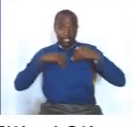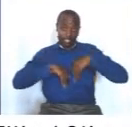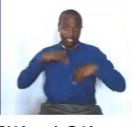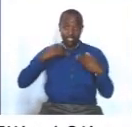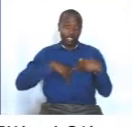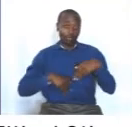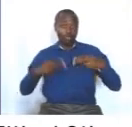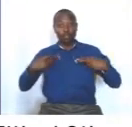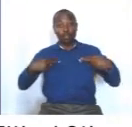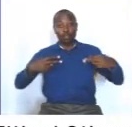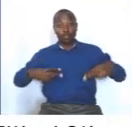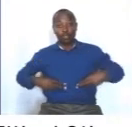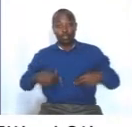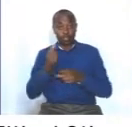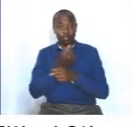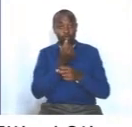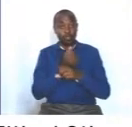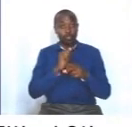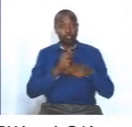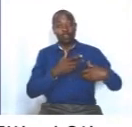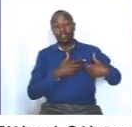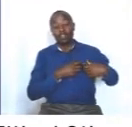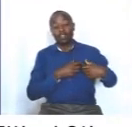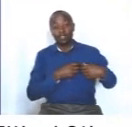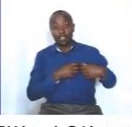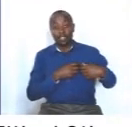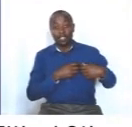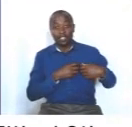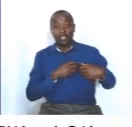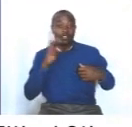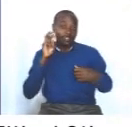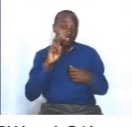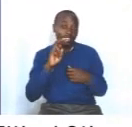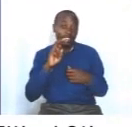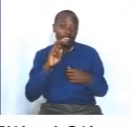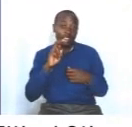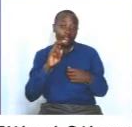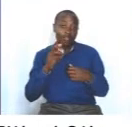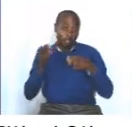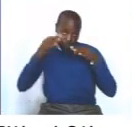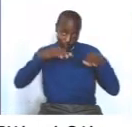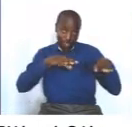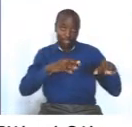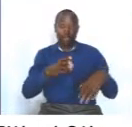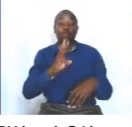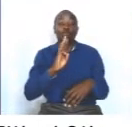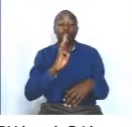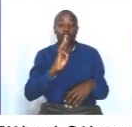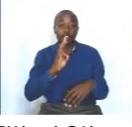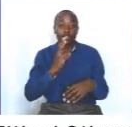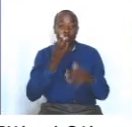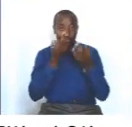body or the inability of your spouse. You've seen the flood water